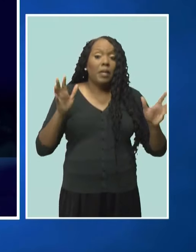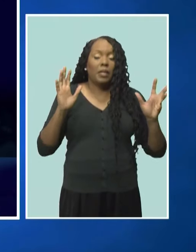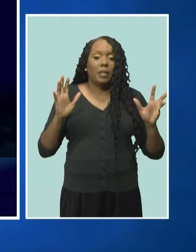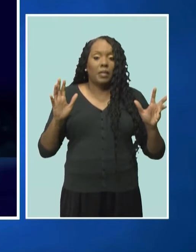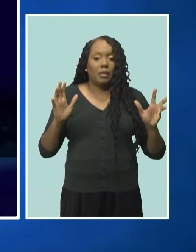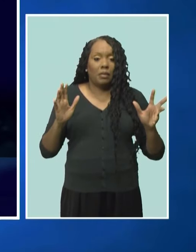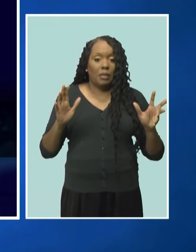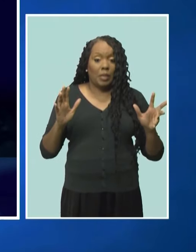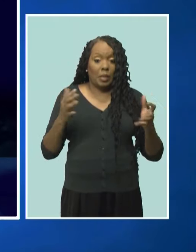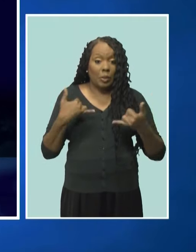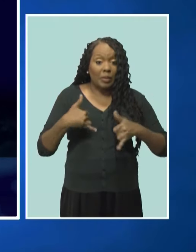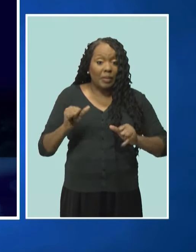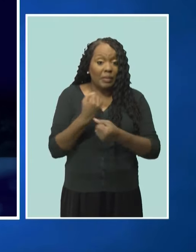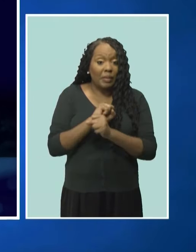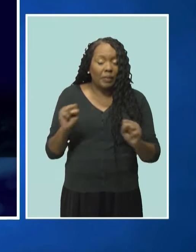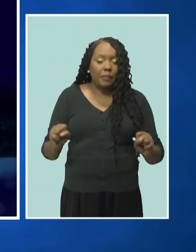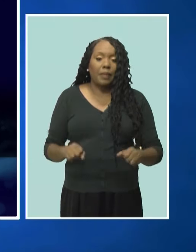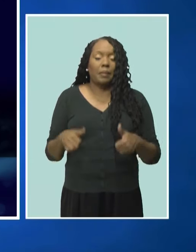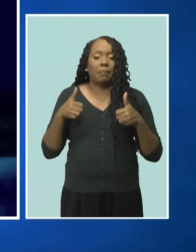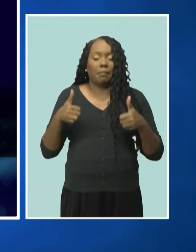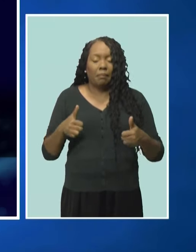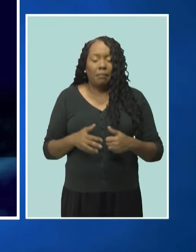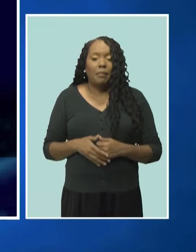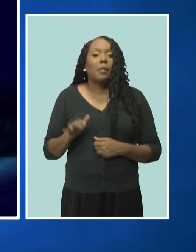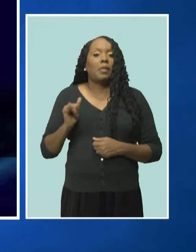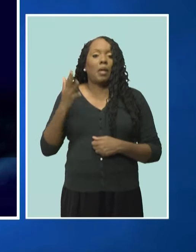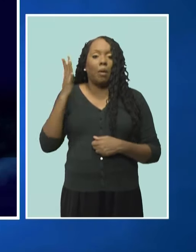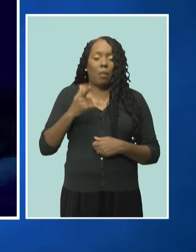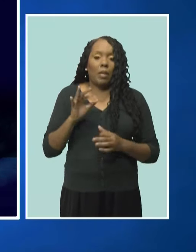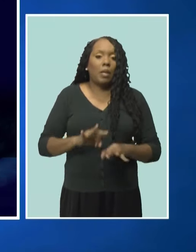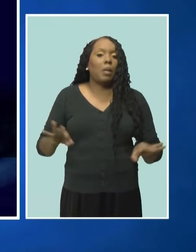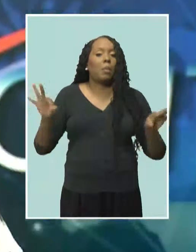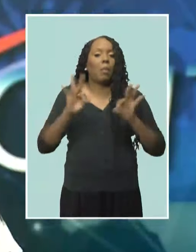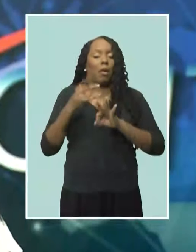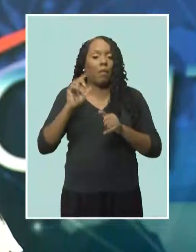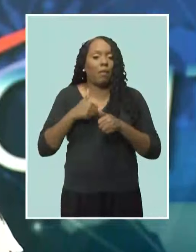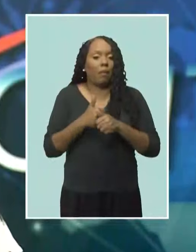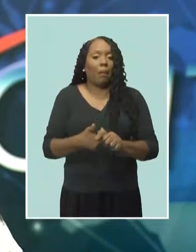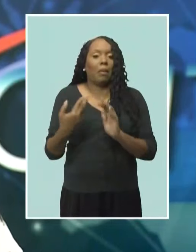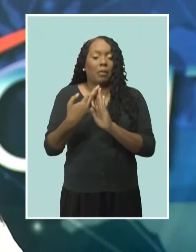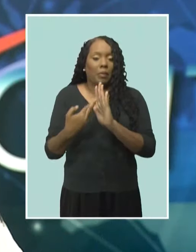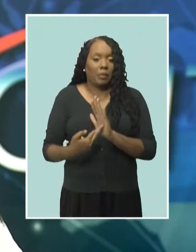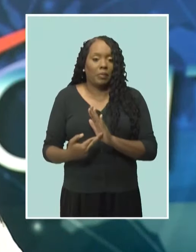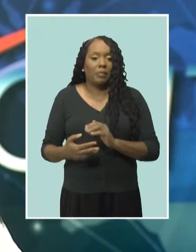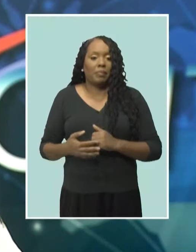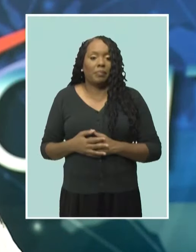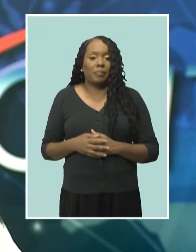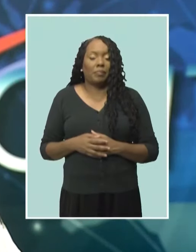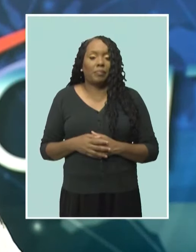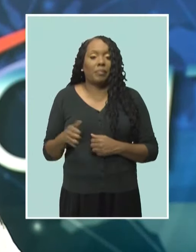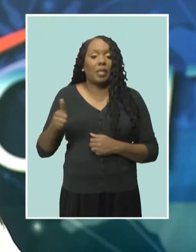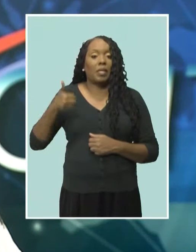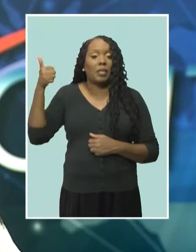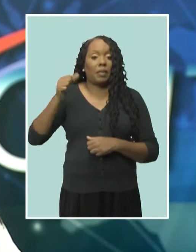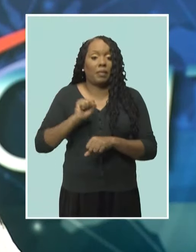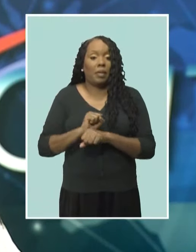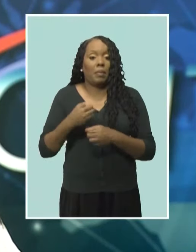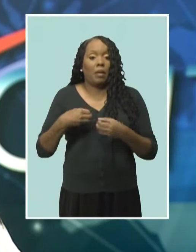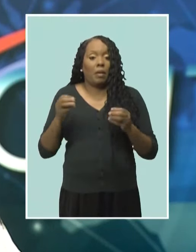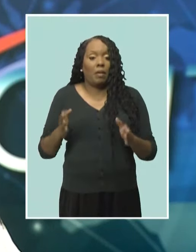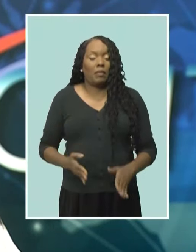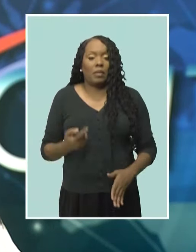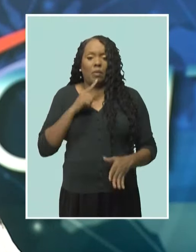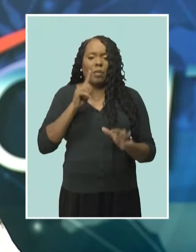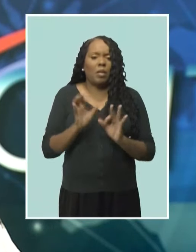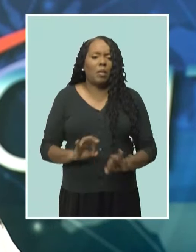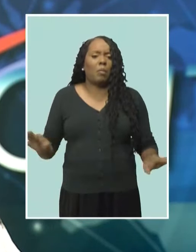of occupational safety and health management practices. The Chief Labour Officer also reiterated the importance